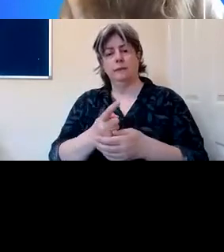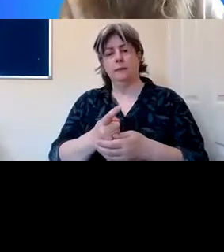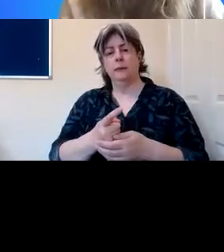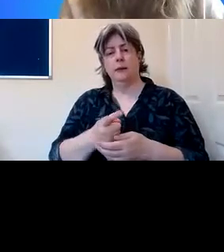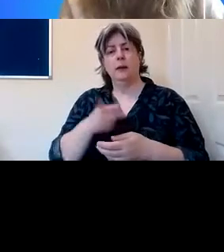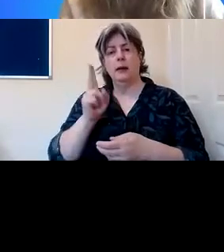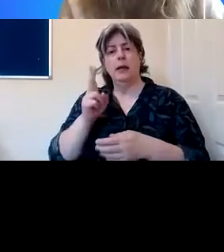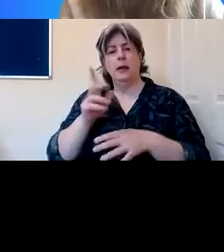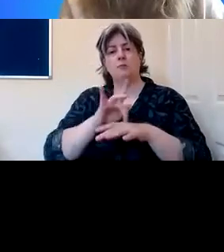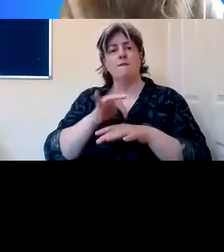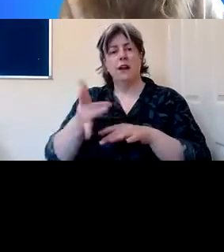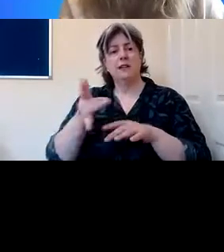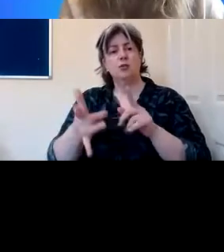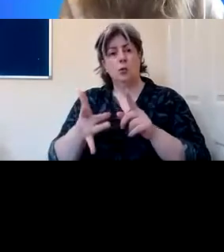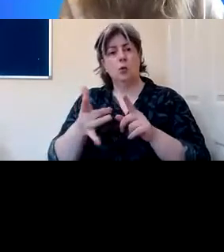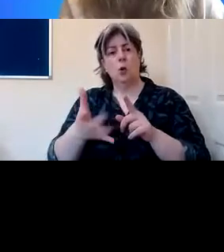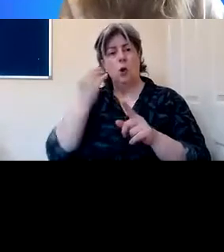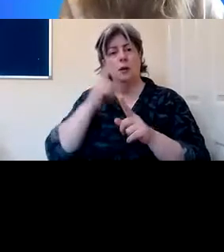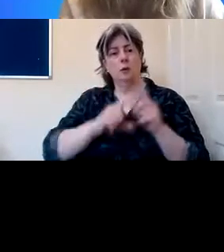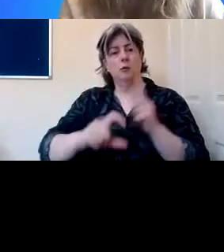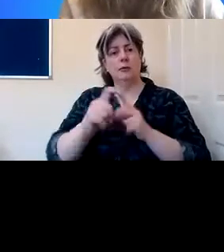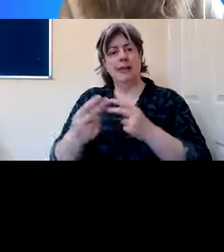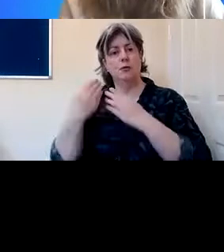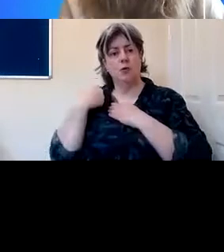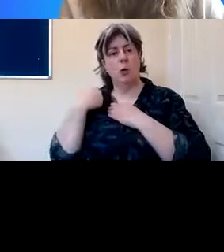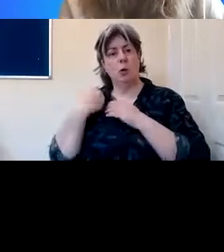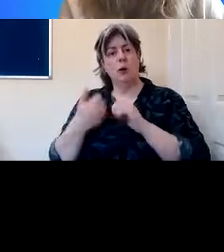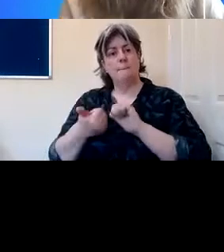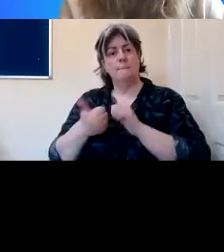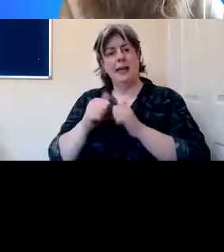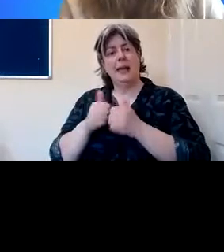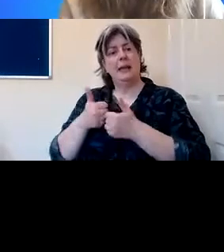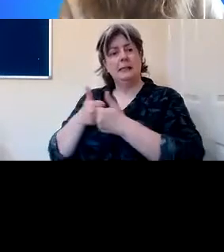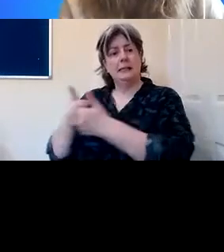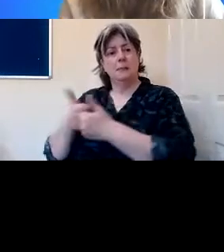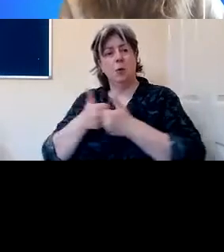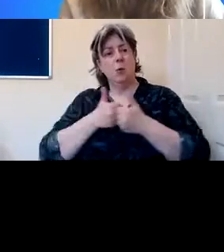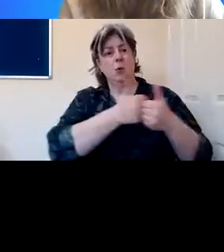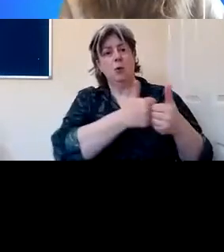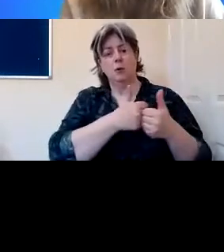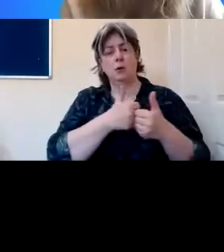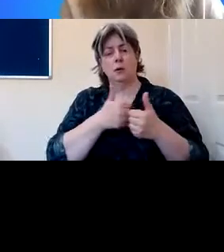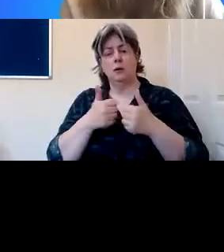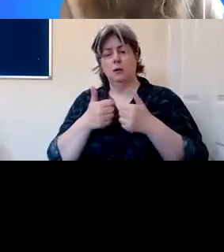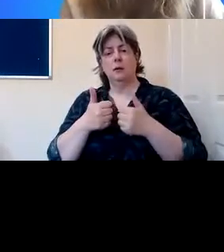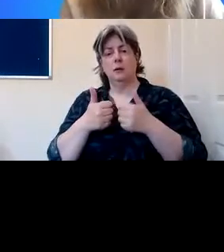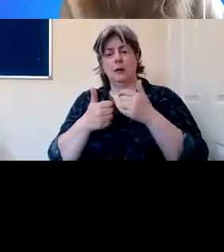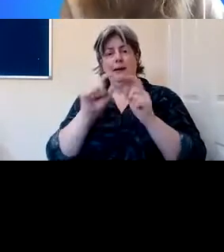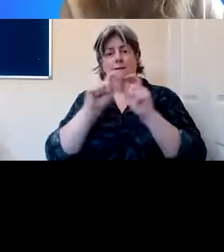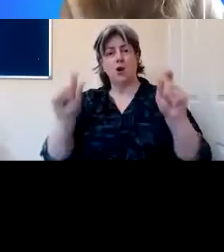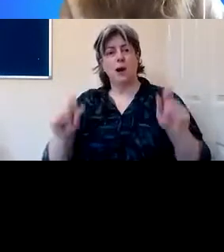play here in peer support and in providing a way, sort of a framework, if you like, so that additional support might be